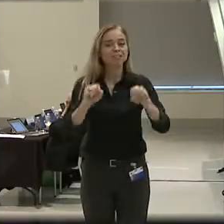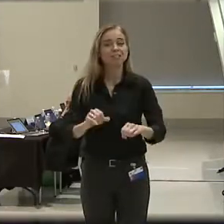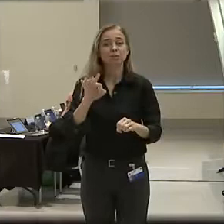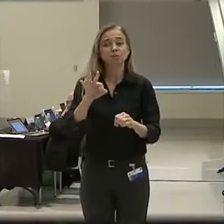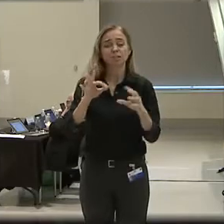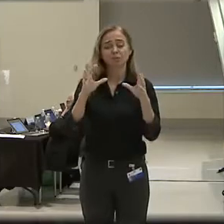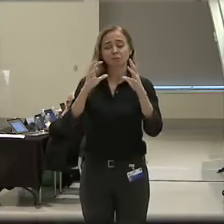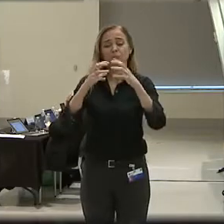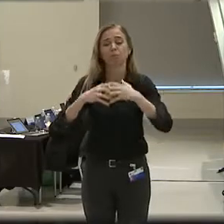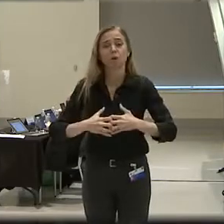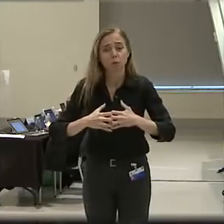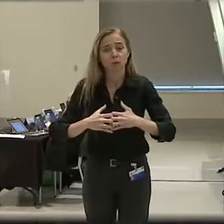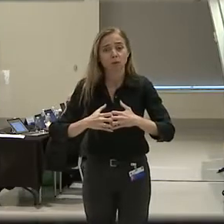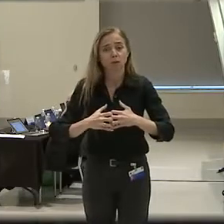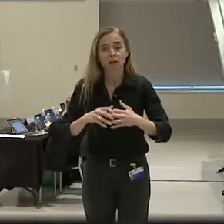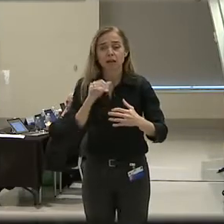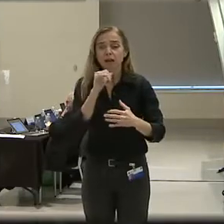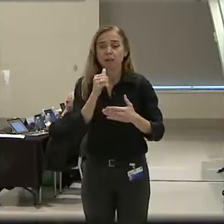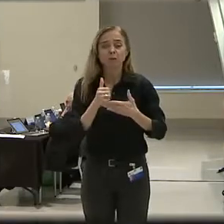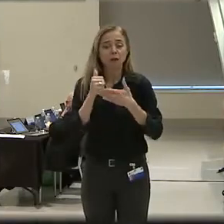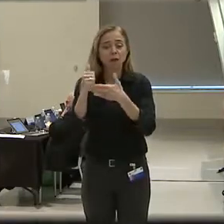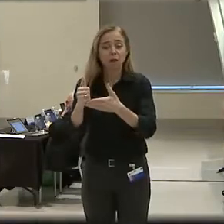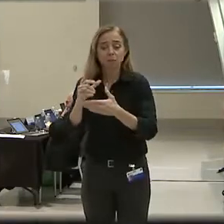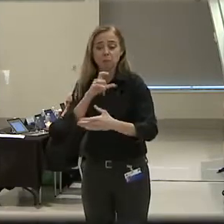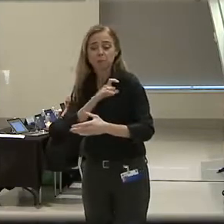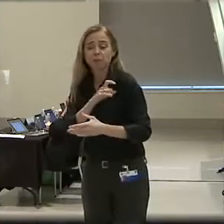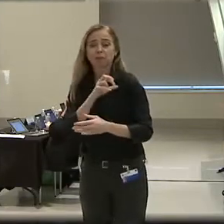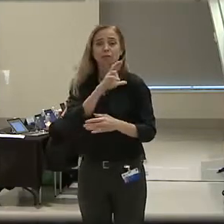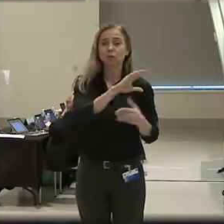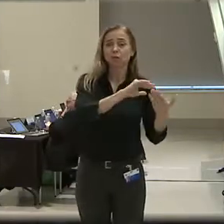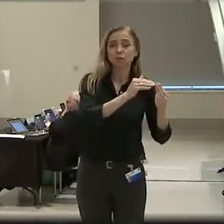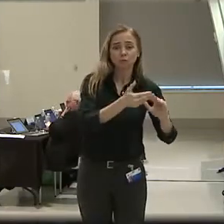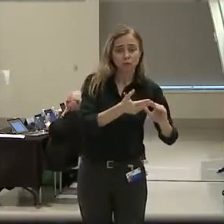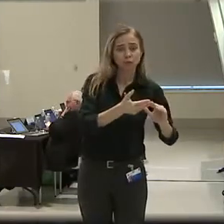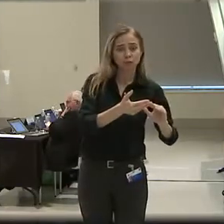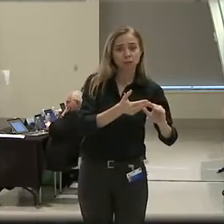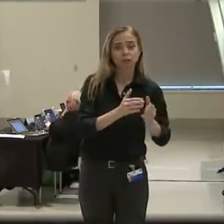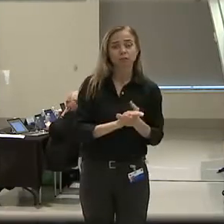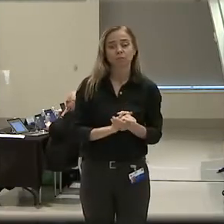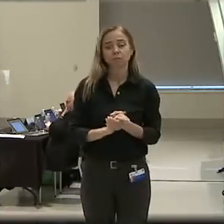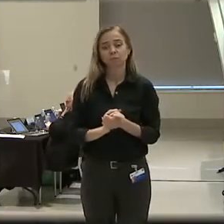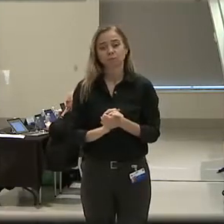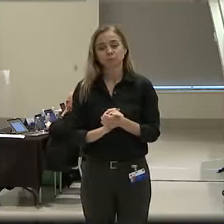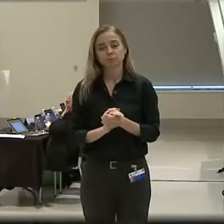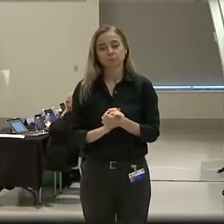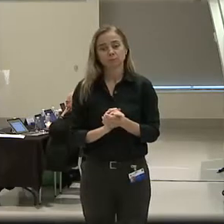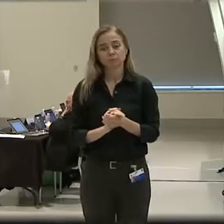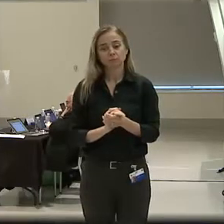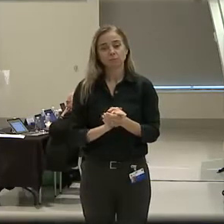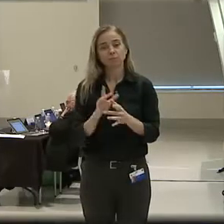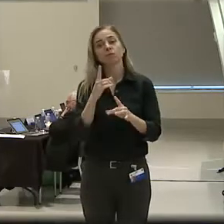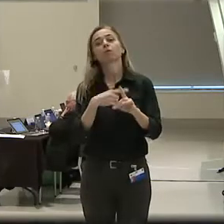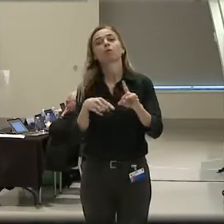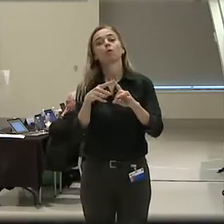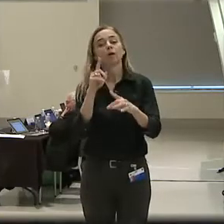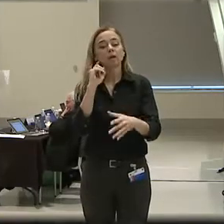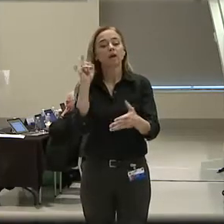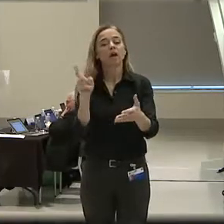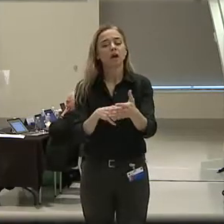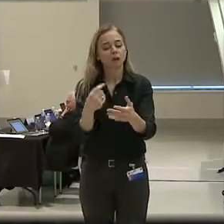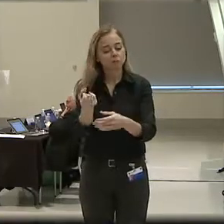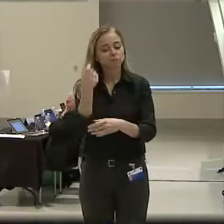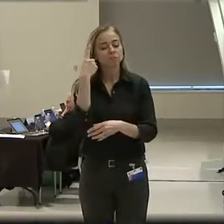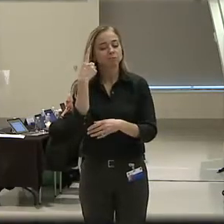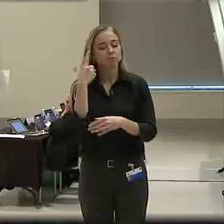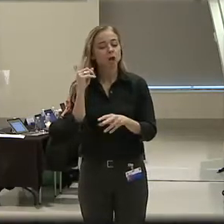not serving the police labor any better than they are the community. And so I think when the recognition comes that